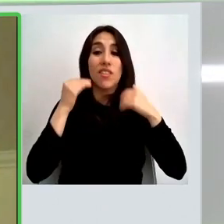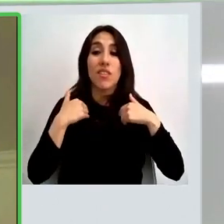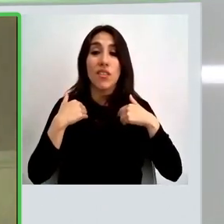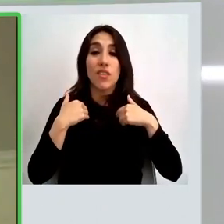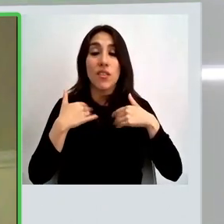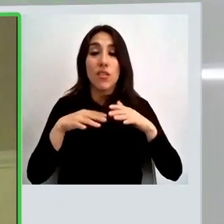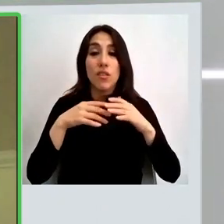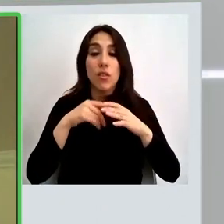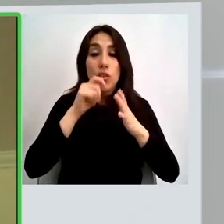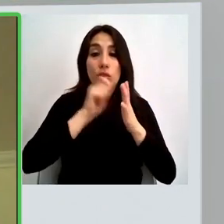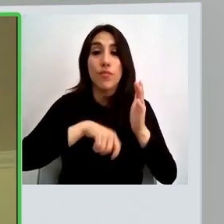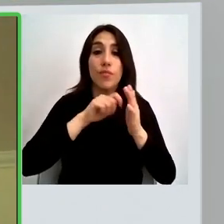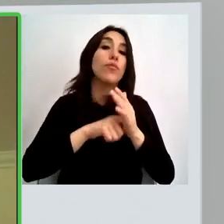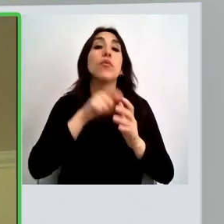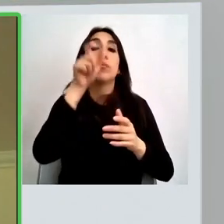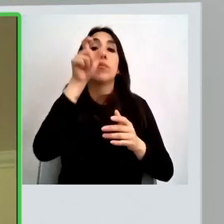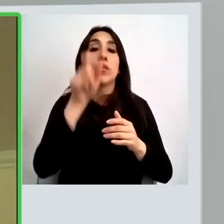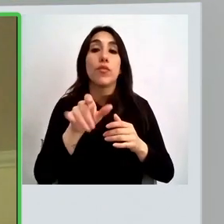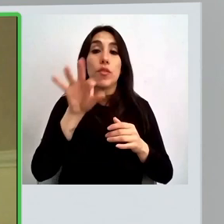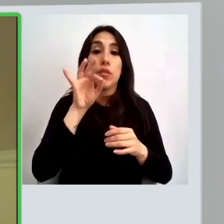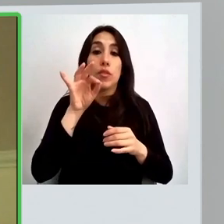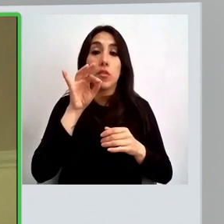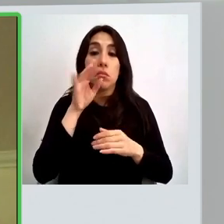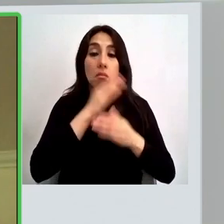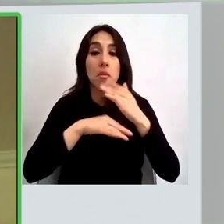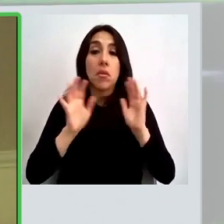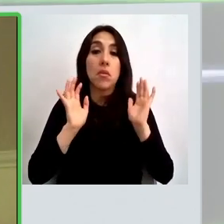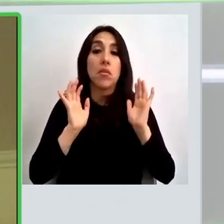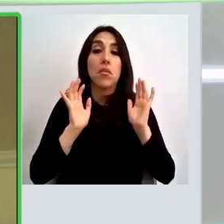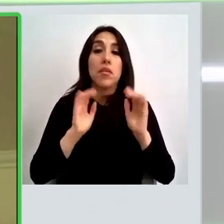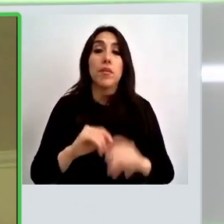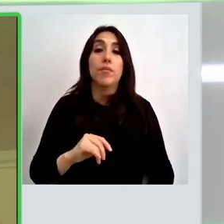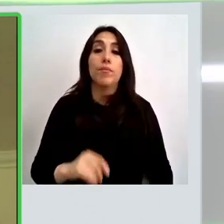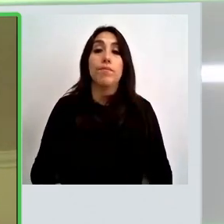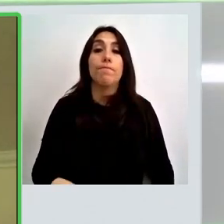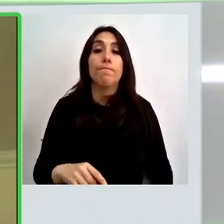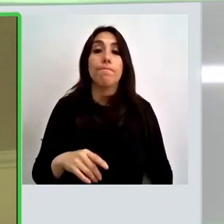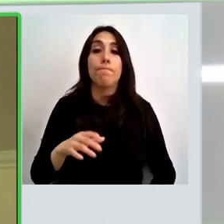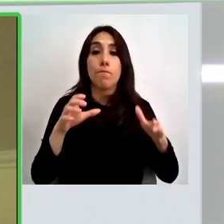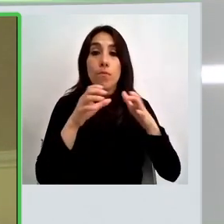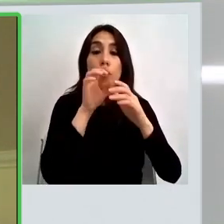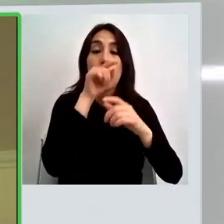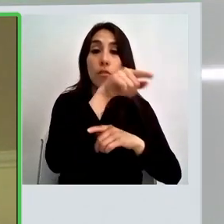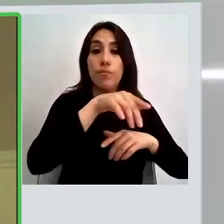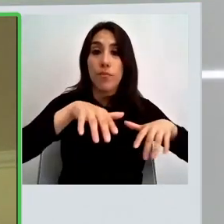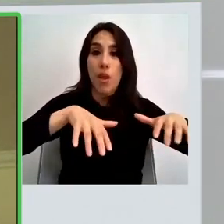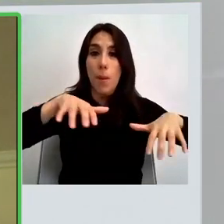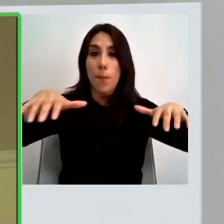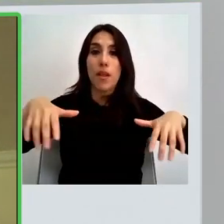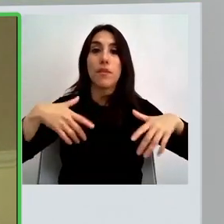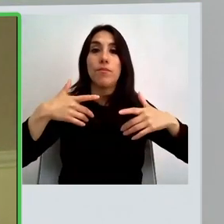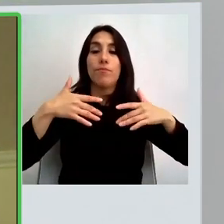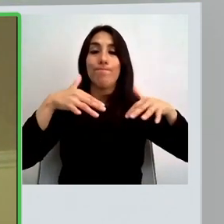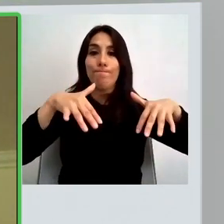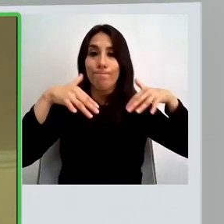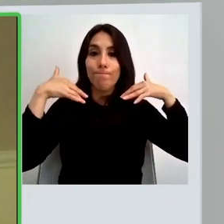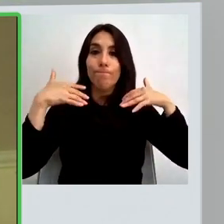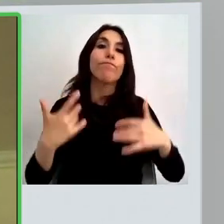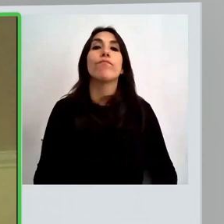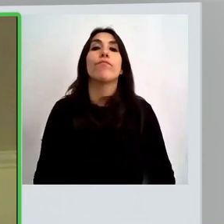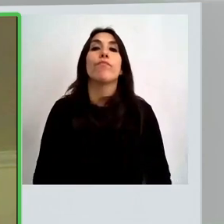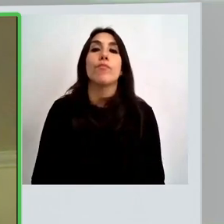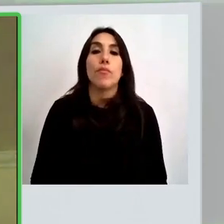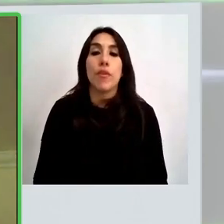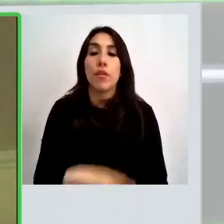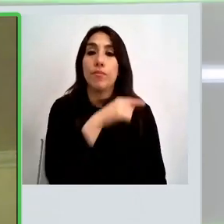then embarked on a process of hiring persons with disabilities. And they have found,